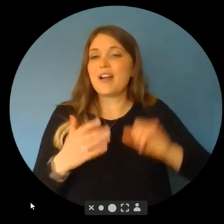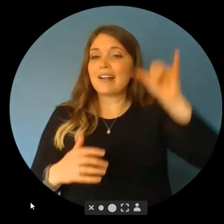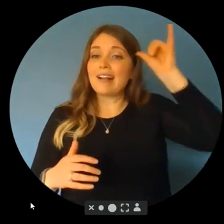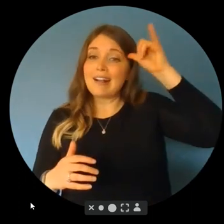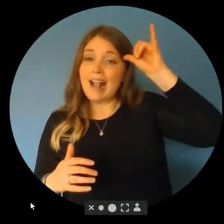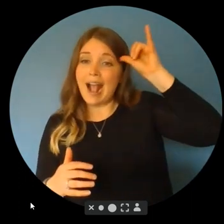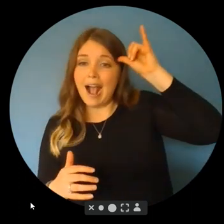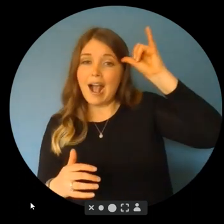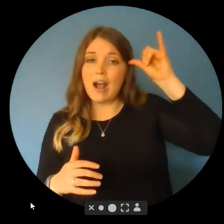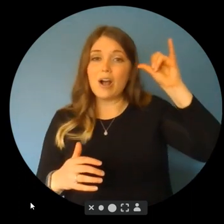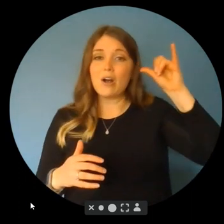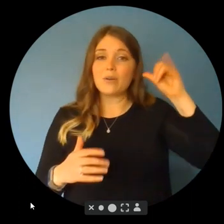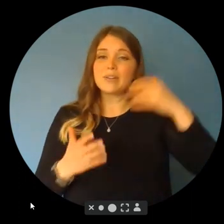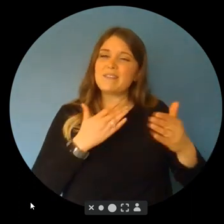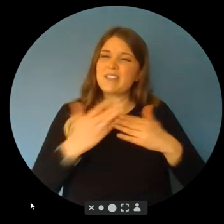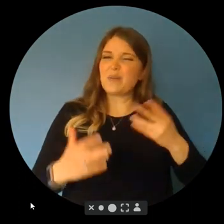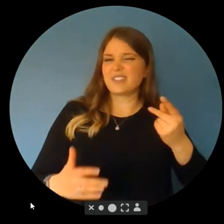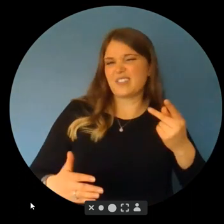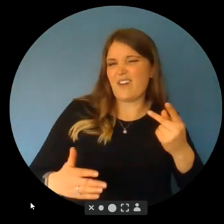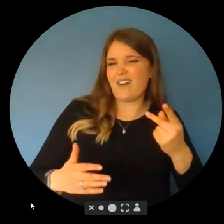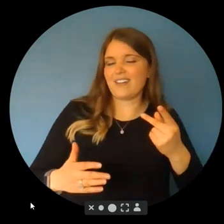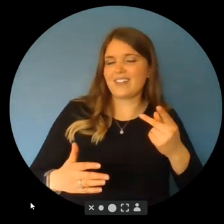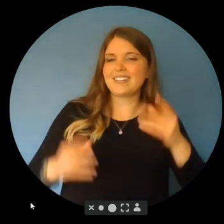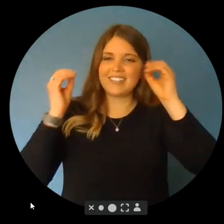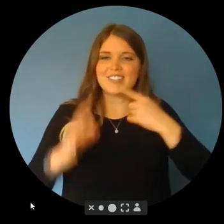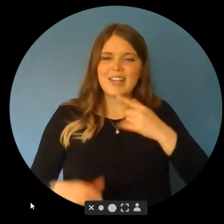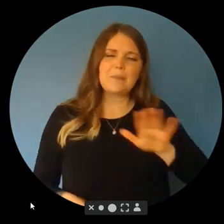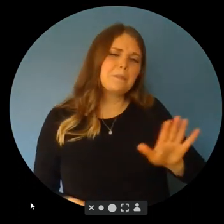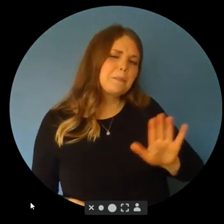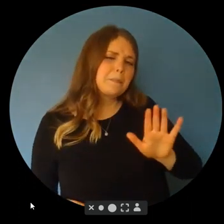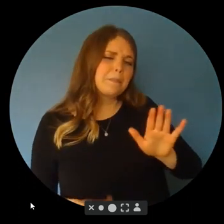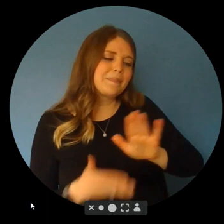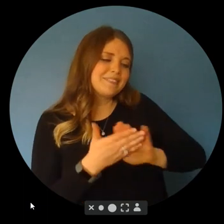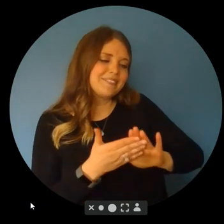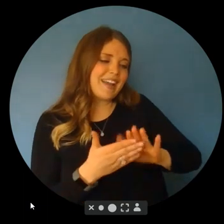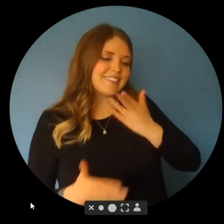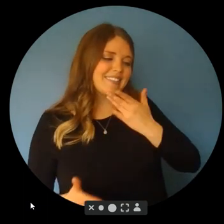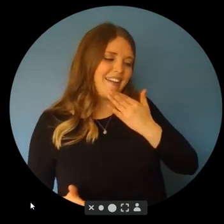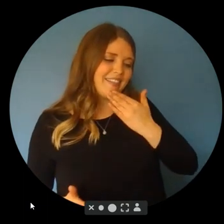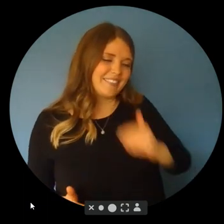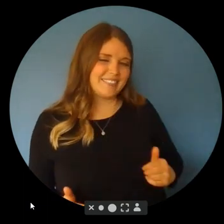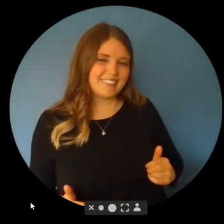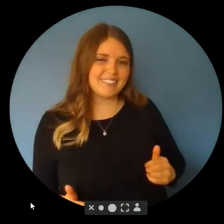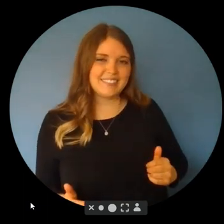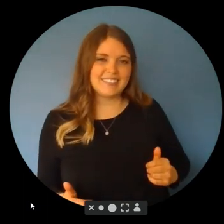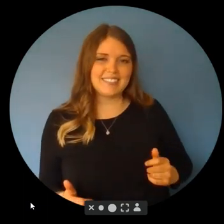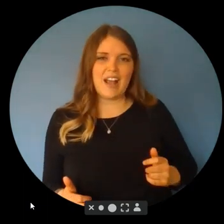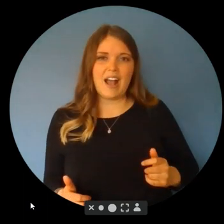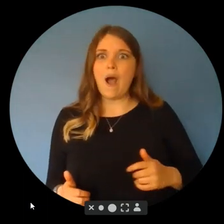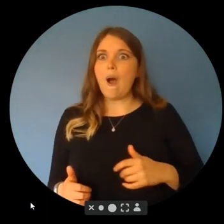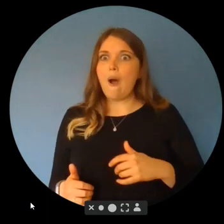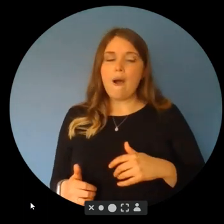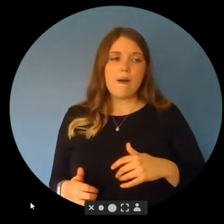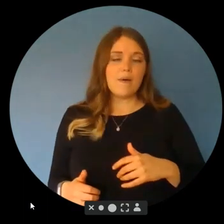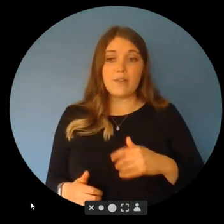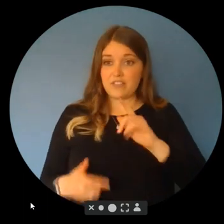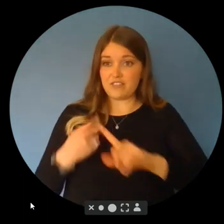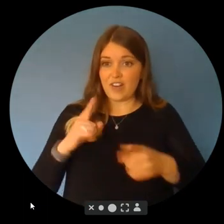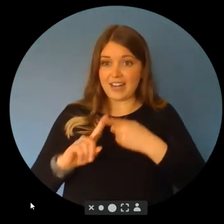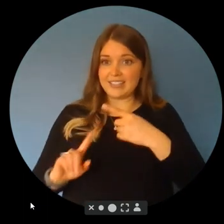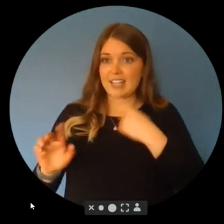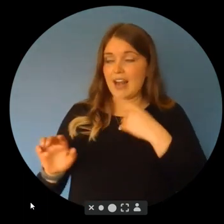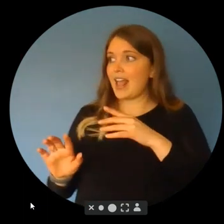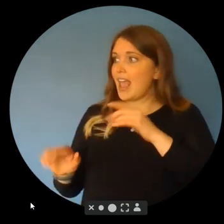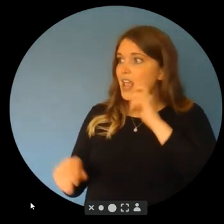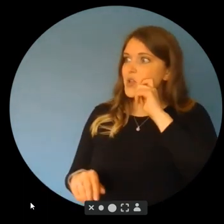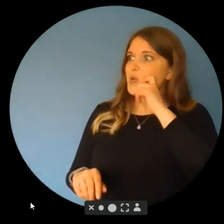dog. Well, nice colors, the teacher said. Cool laser and backpacks. Okay, so now this little